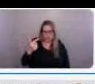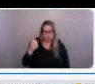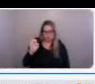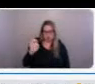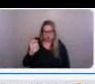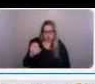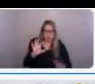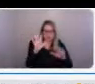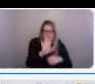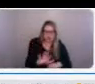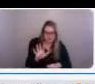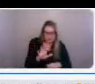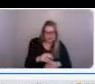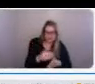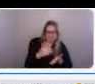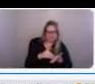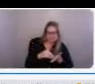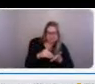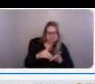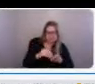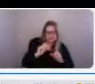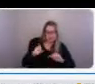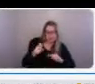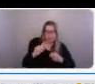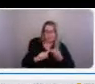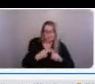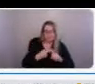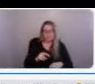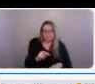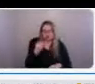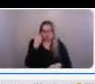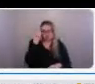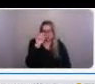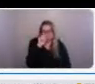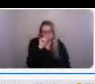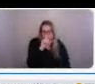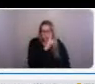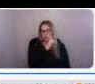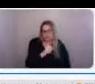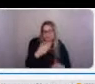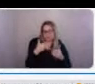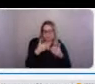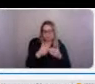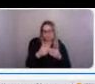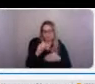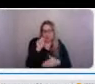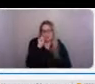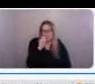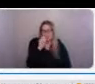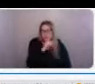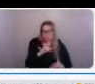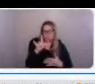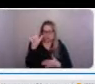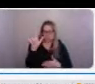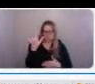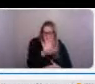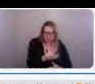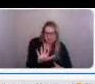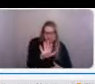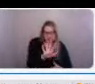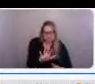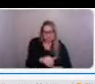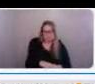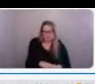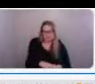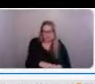frequently visit friends in the north scottsdale area near scottsdale airport and that surrounding area and we